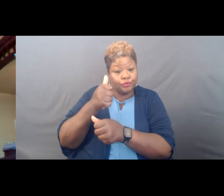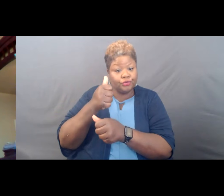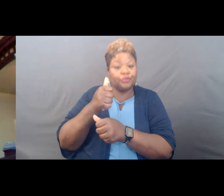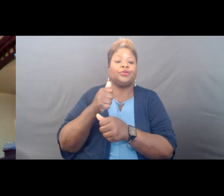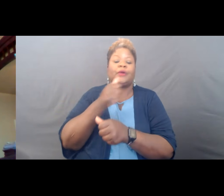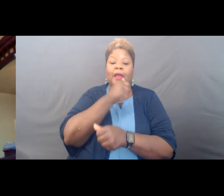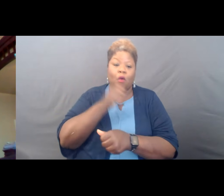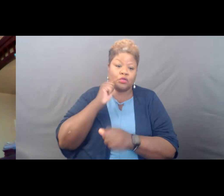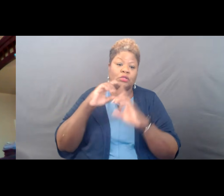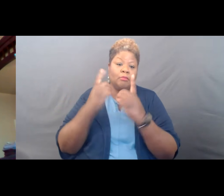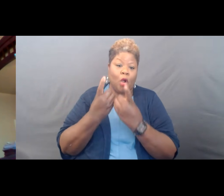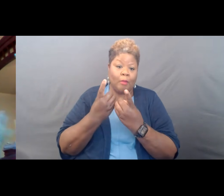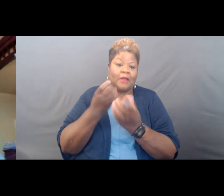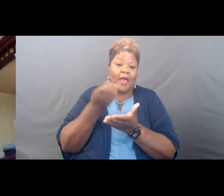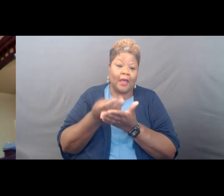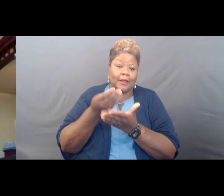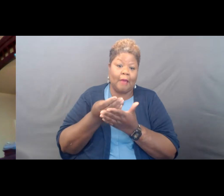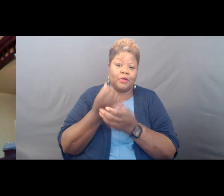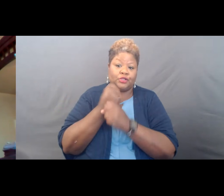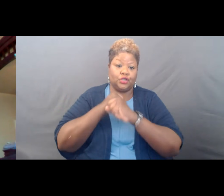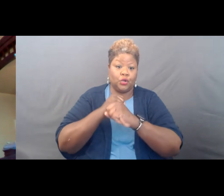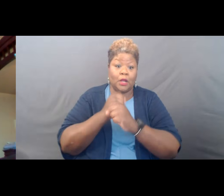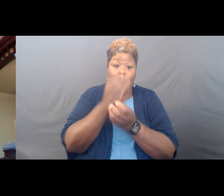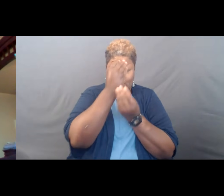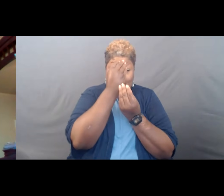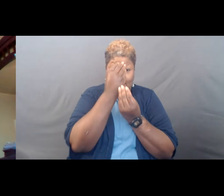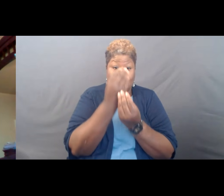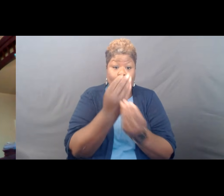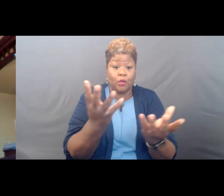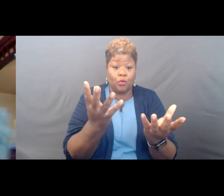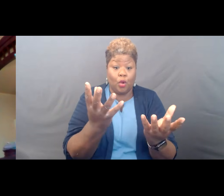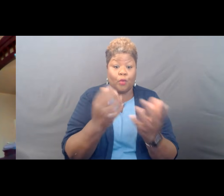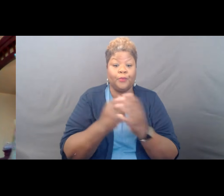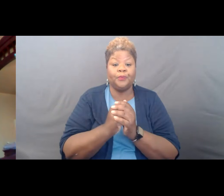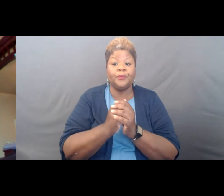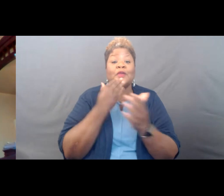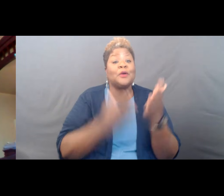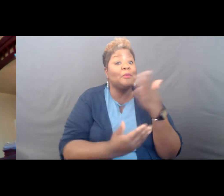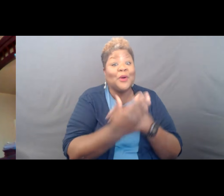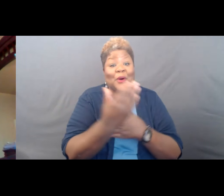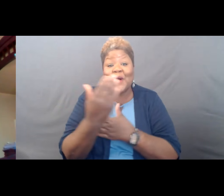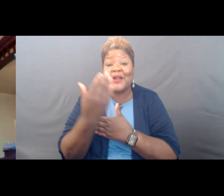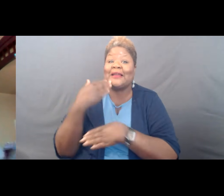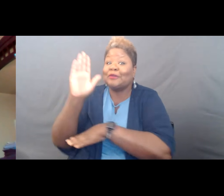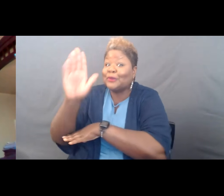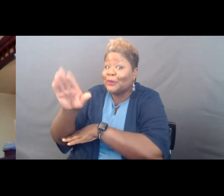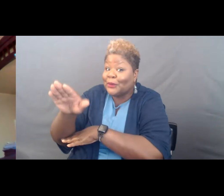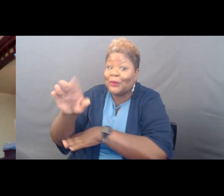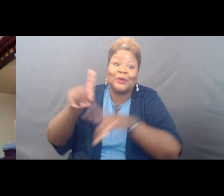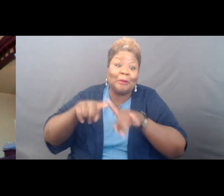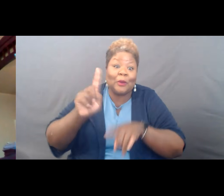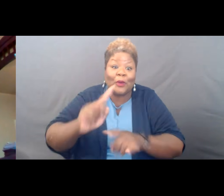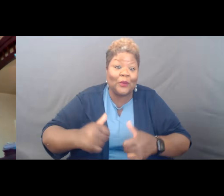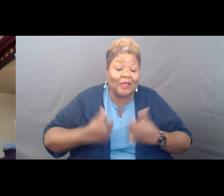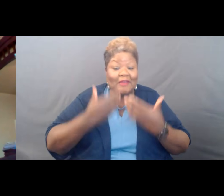of Economic Security. So I just want to let you guys know, first of all, good morning, good afternoon, depending on where you